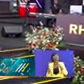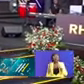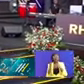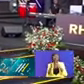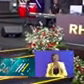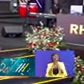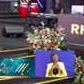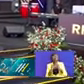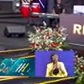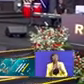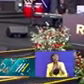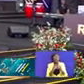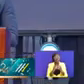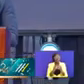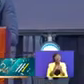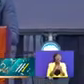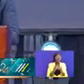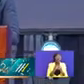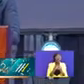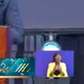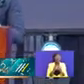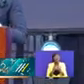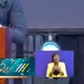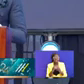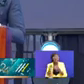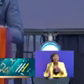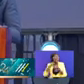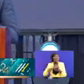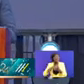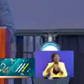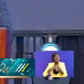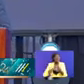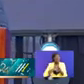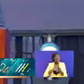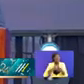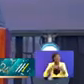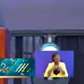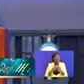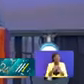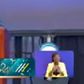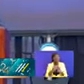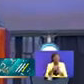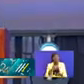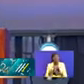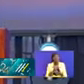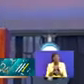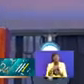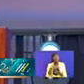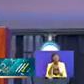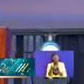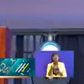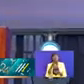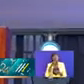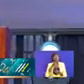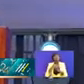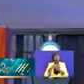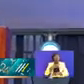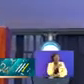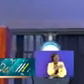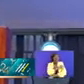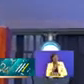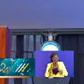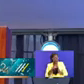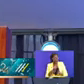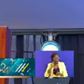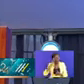conversation a statement that I had it was announced by Dr Mike